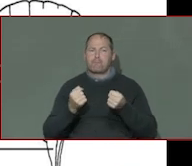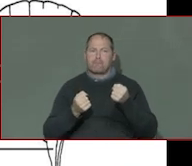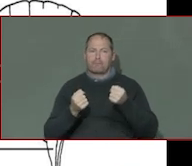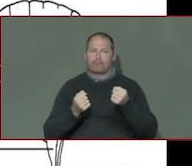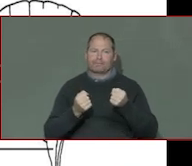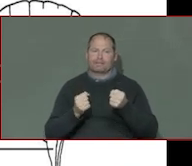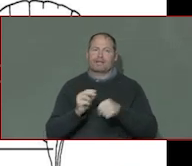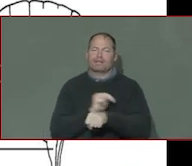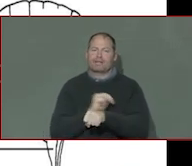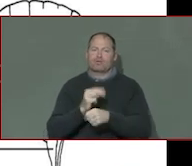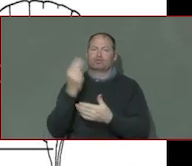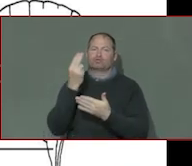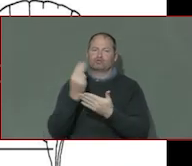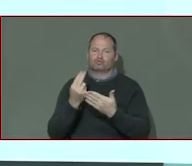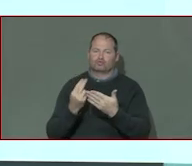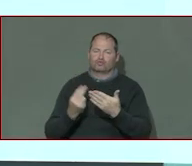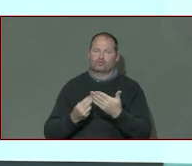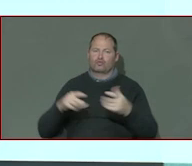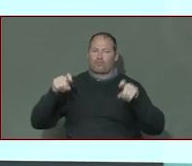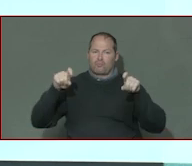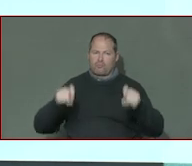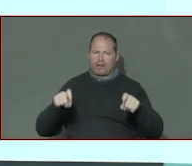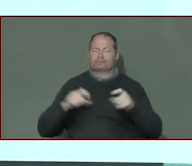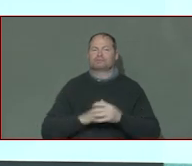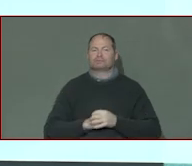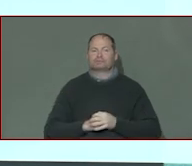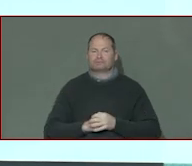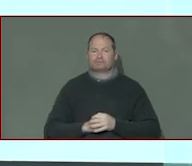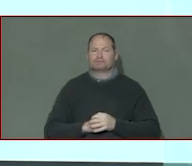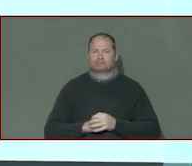it. Please, that's one of the things that we want you to be able to draw.